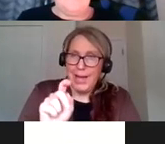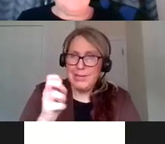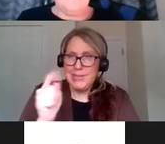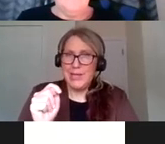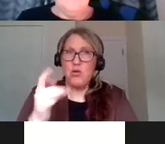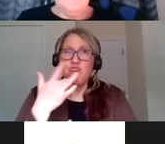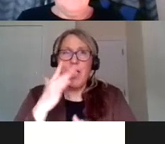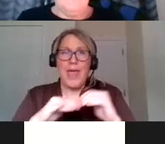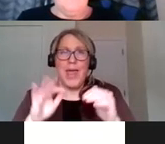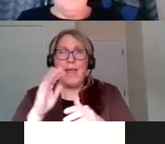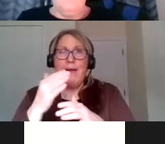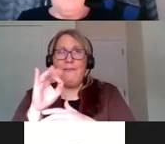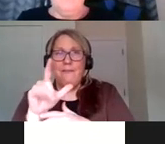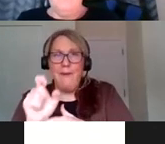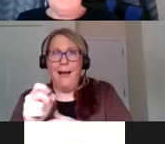name text.